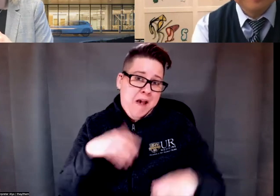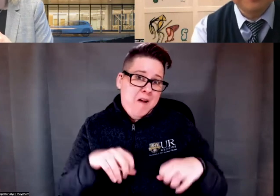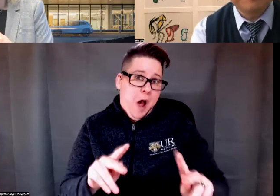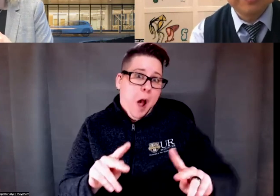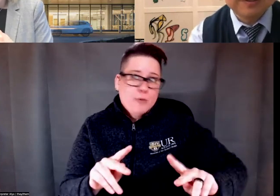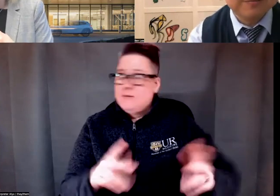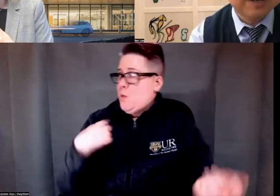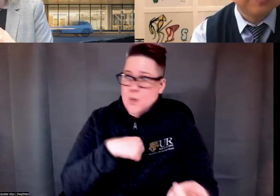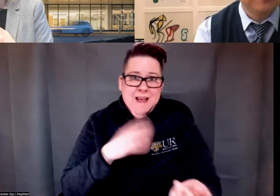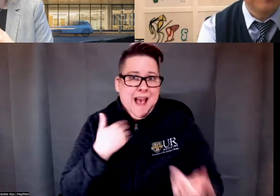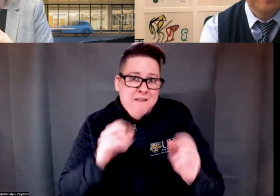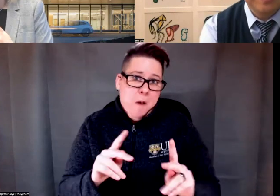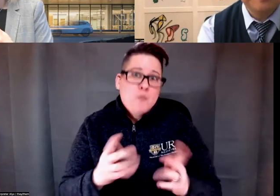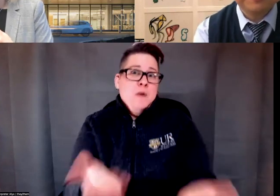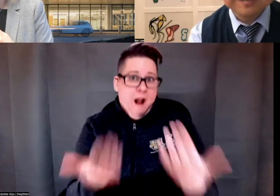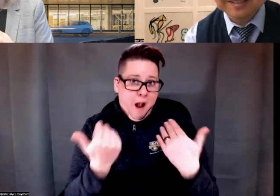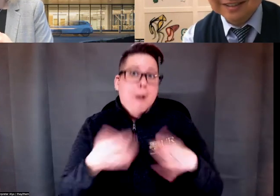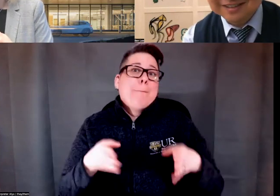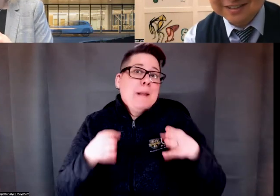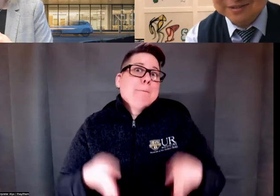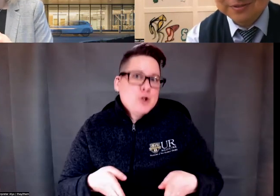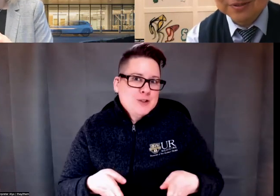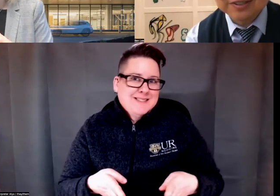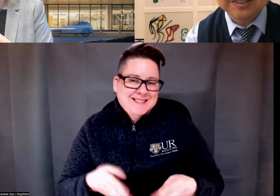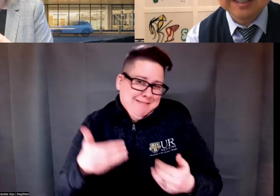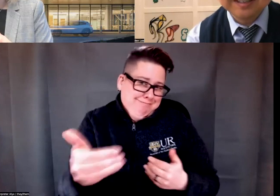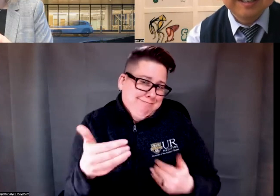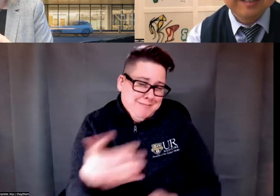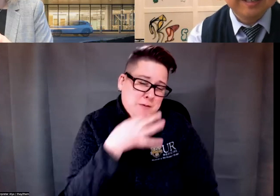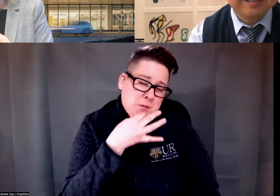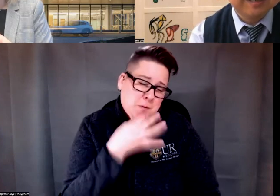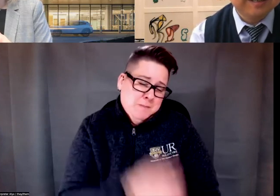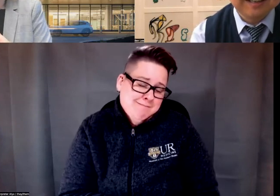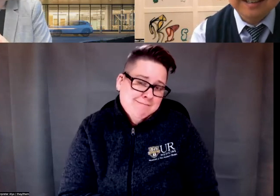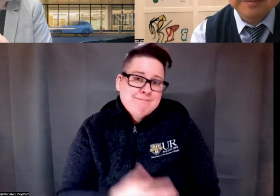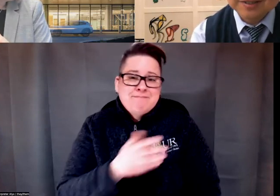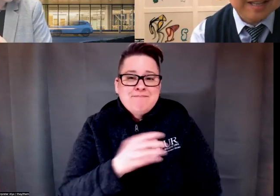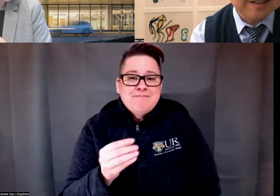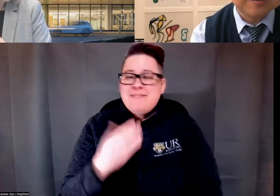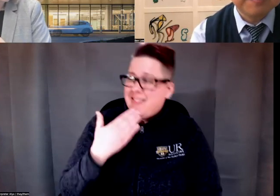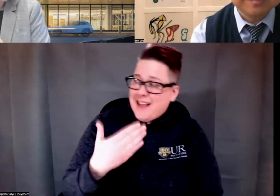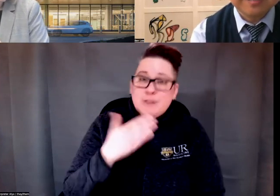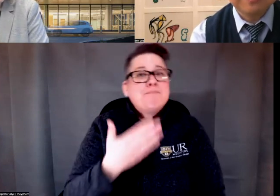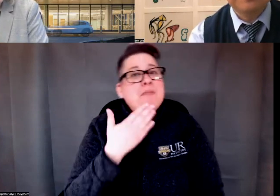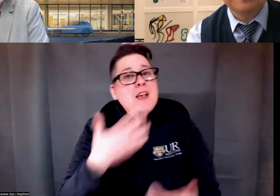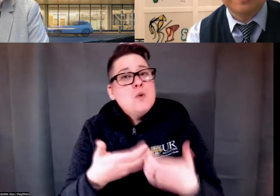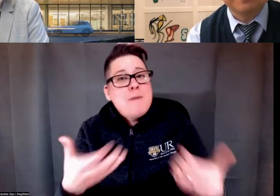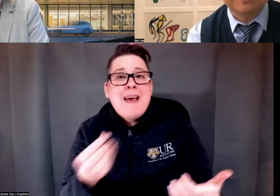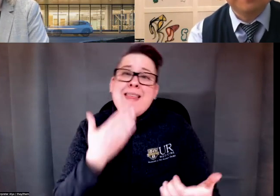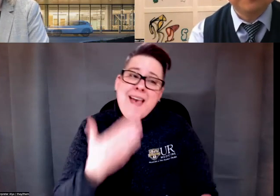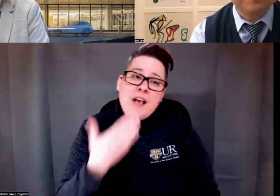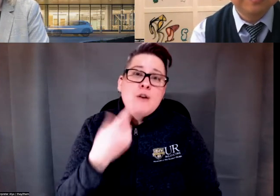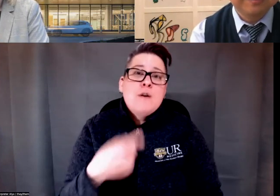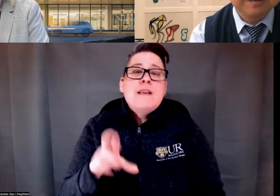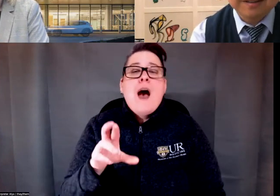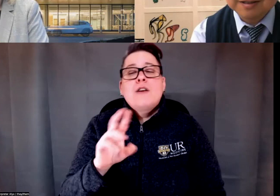opportunity to invite you in person in the near future. And so thank you so much. And thank you, Dr.